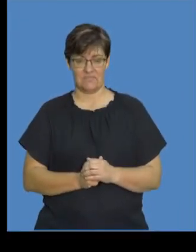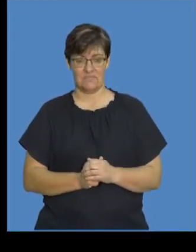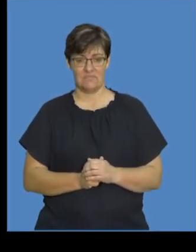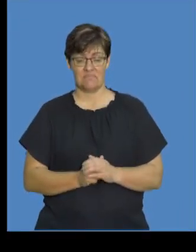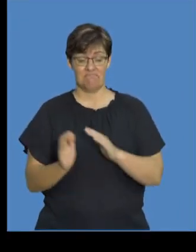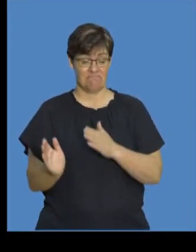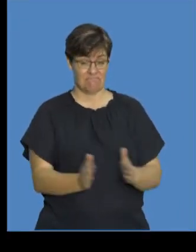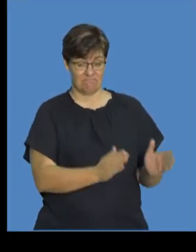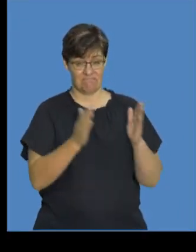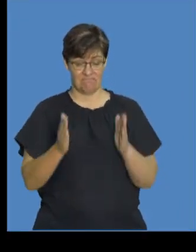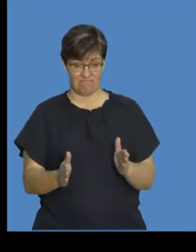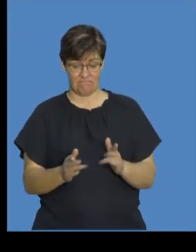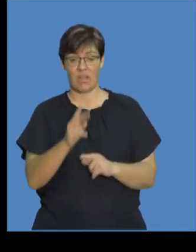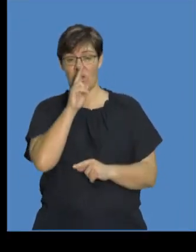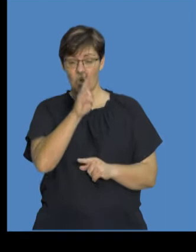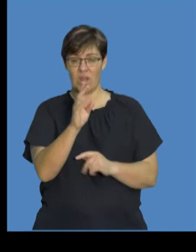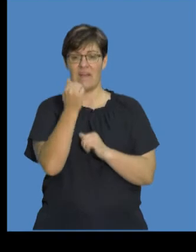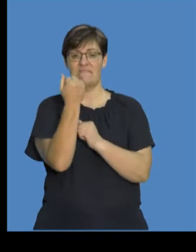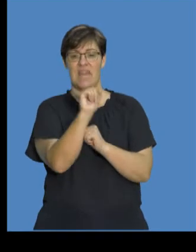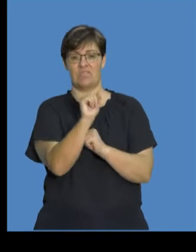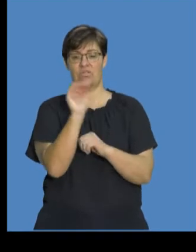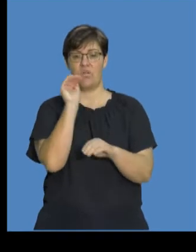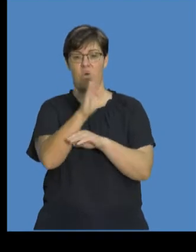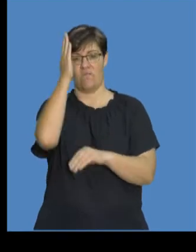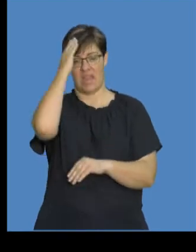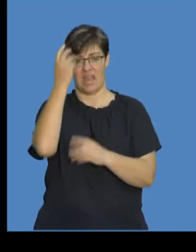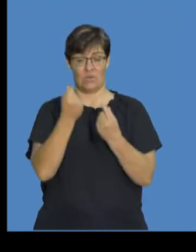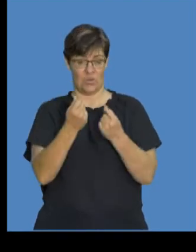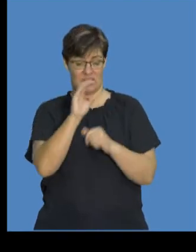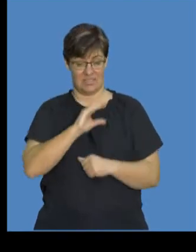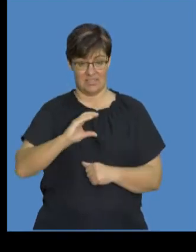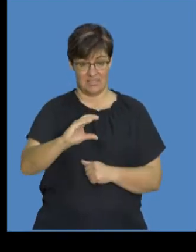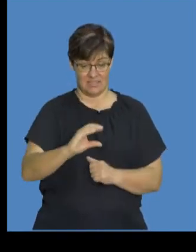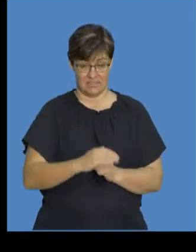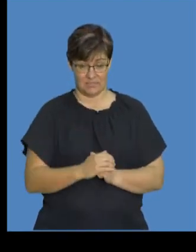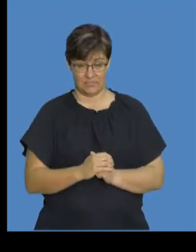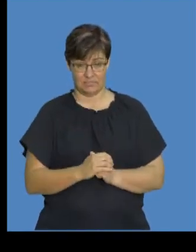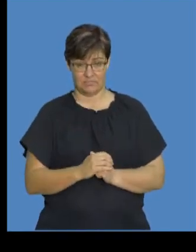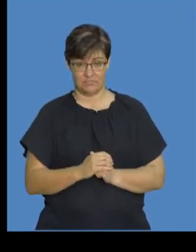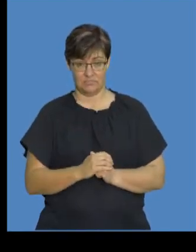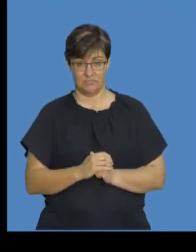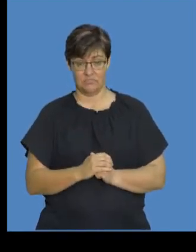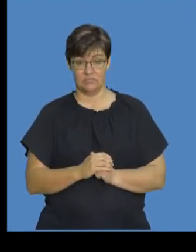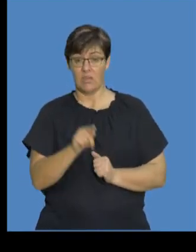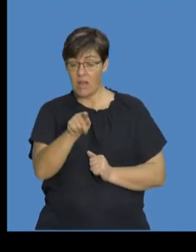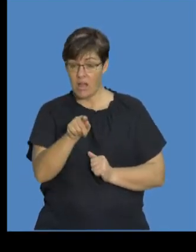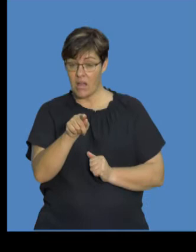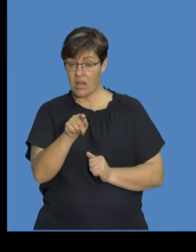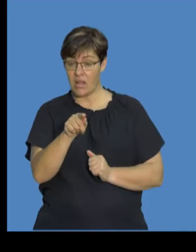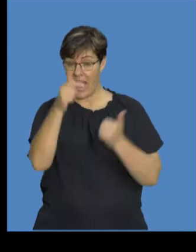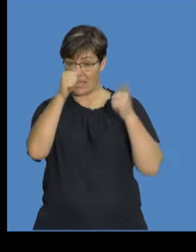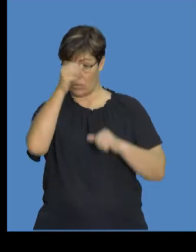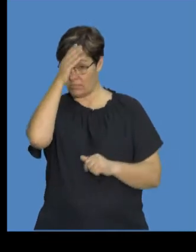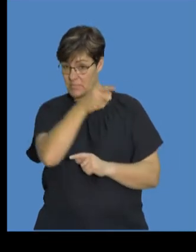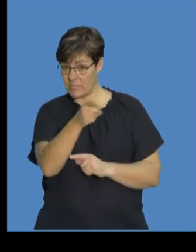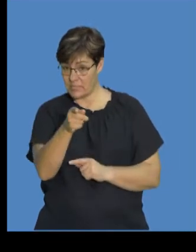next one that we look at is the factory overhead cost component. Now here, accounting boffins,